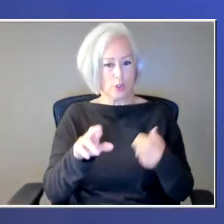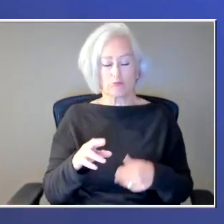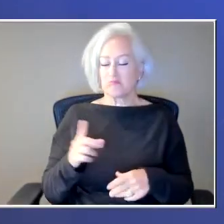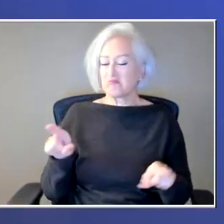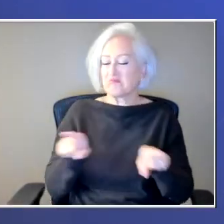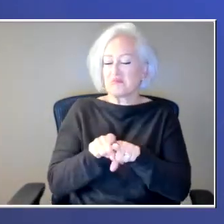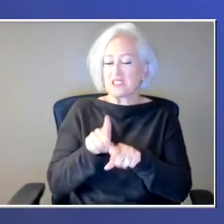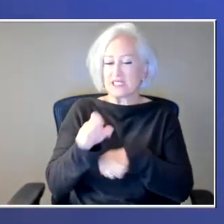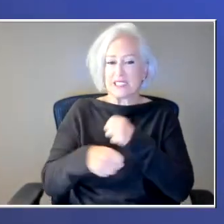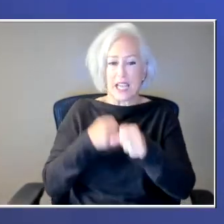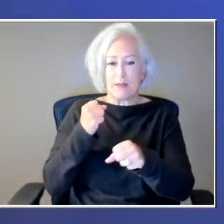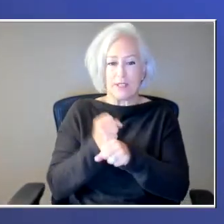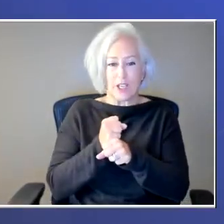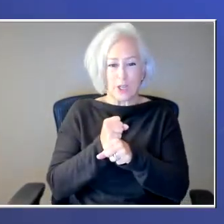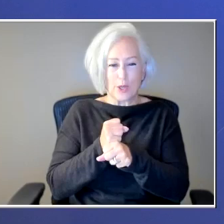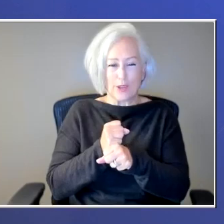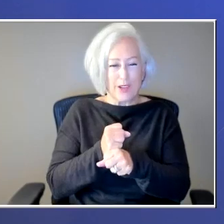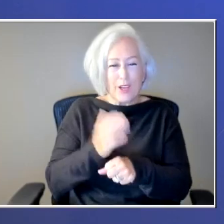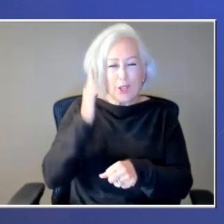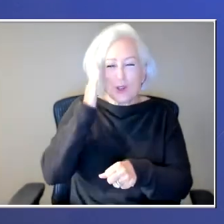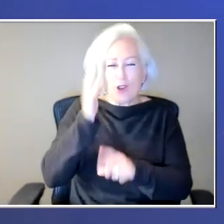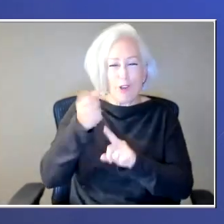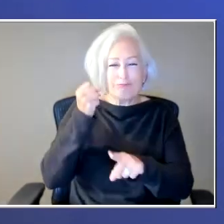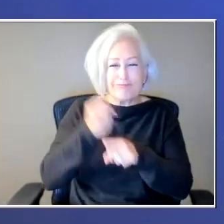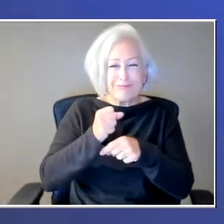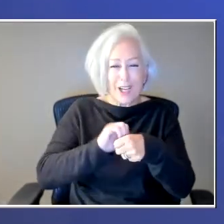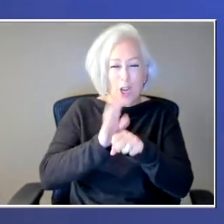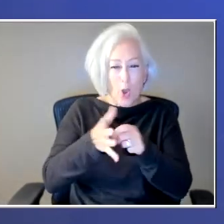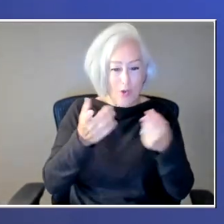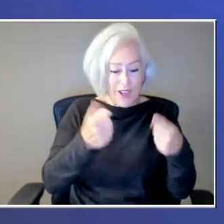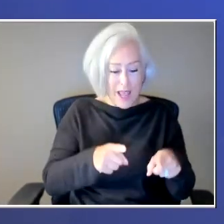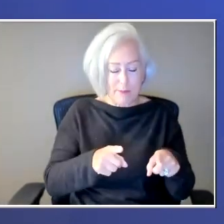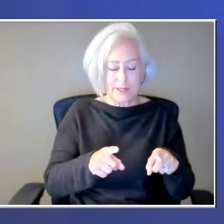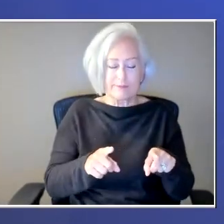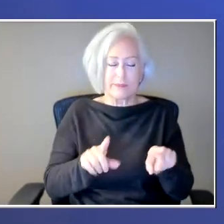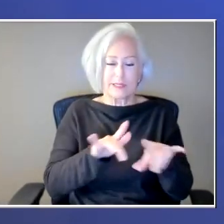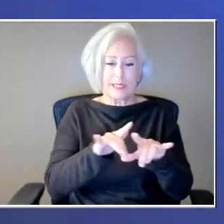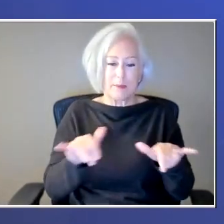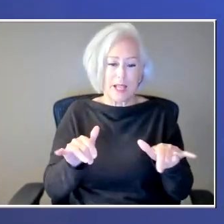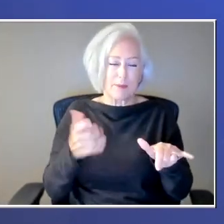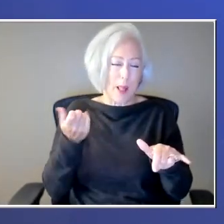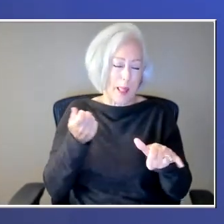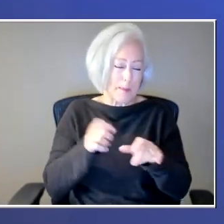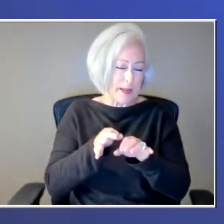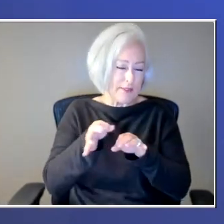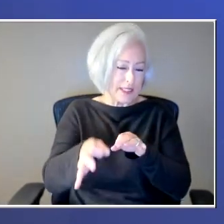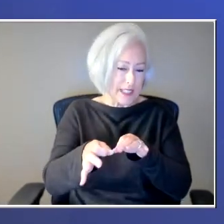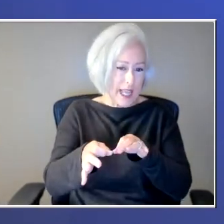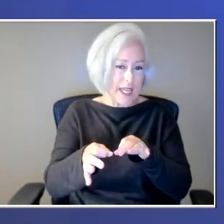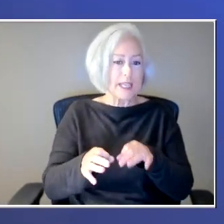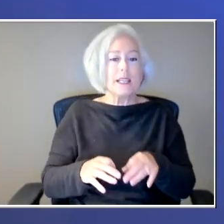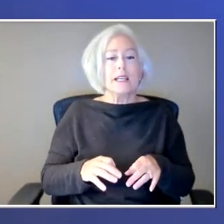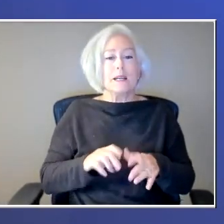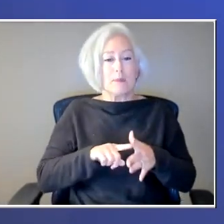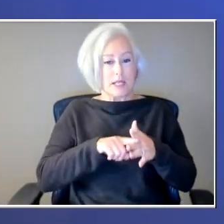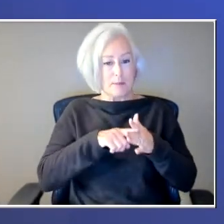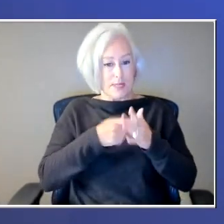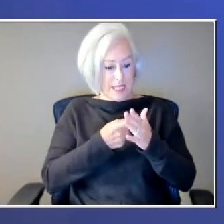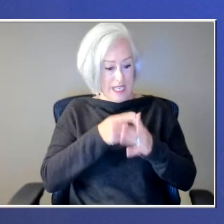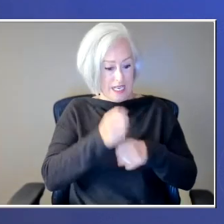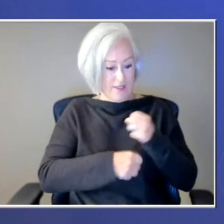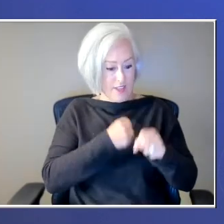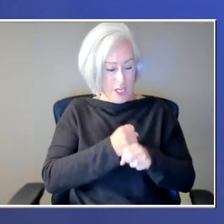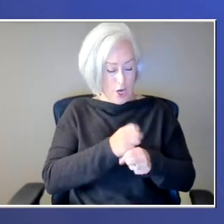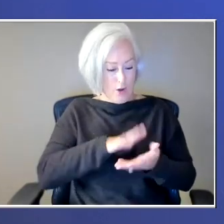it was right when COVID happened, and so that kind of delayed. But I found out at the beginning of the year that I was actually Lynch positive, and then